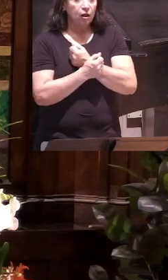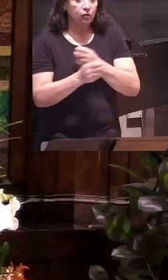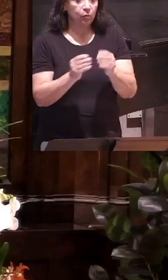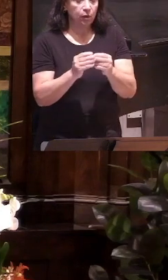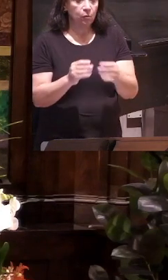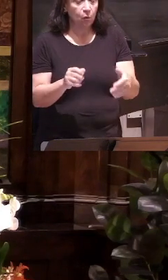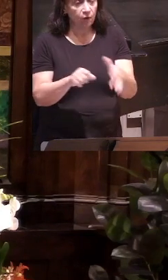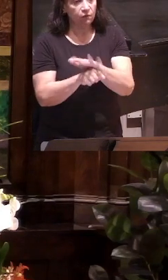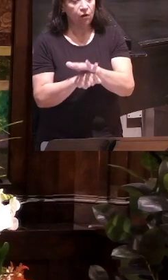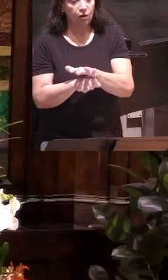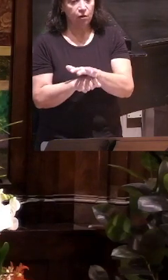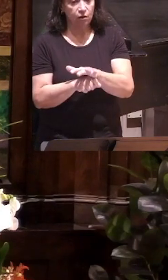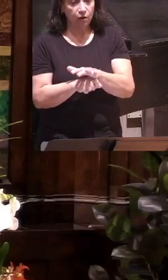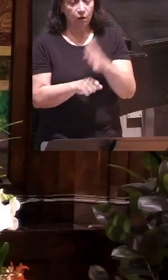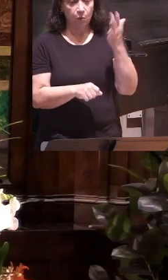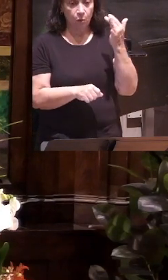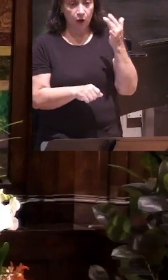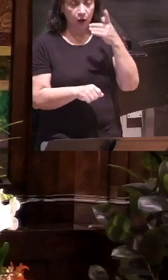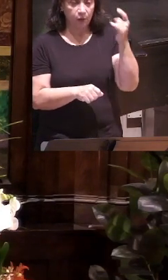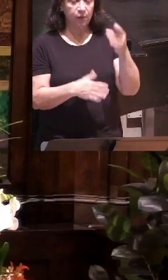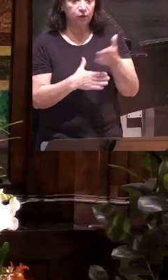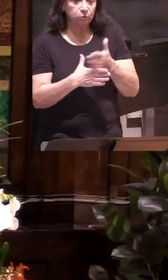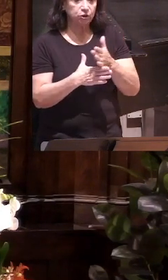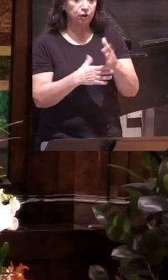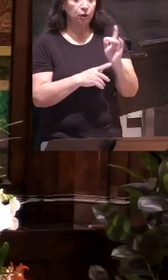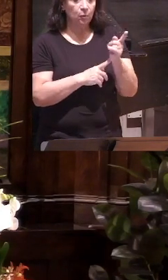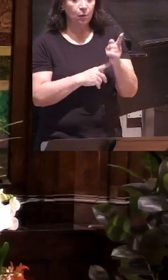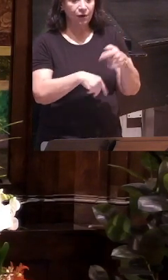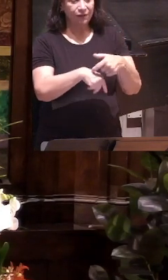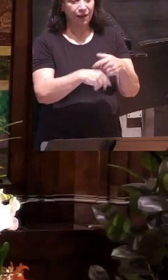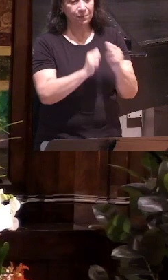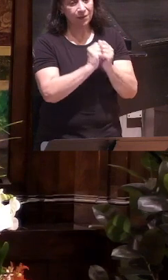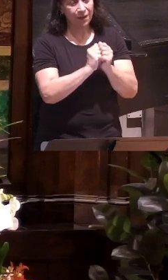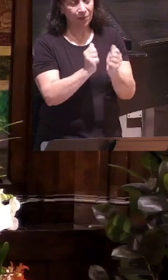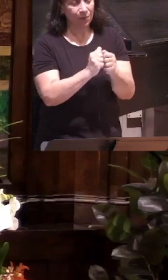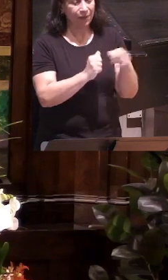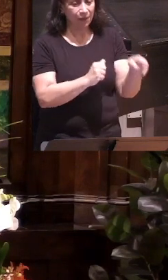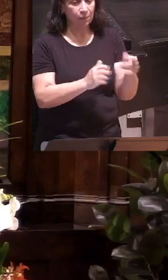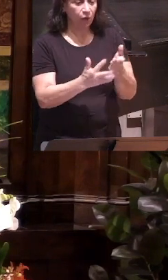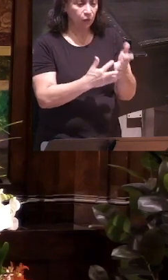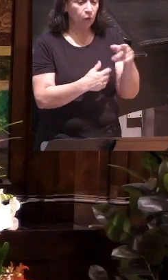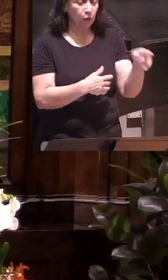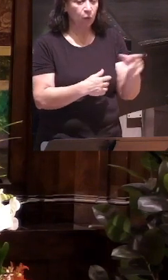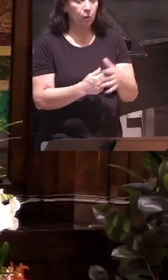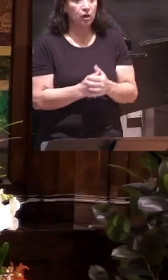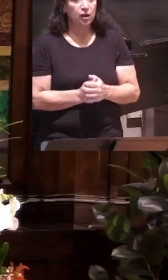fuller, because we shared a moment in time together with him,